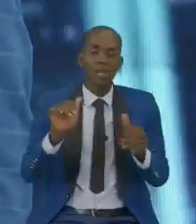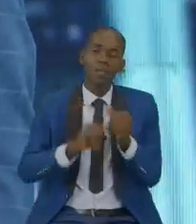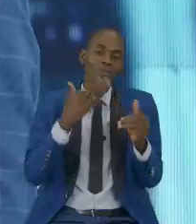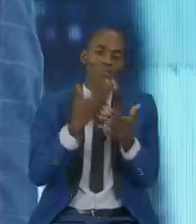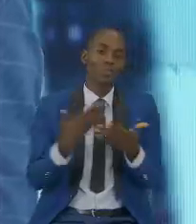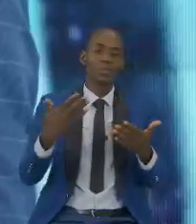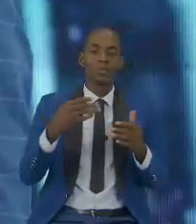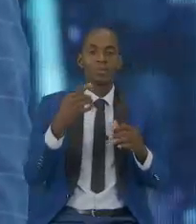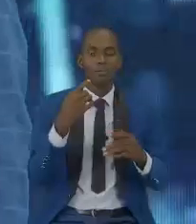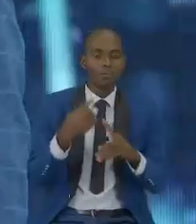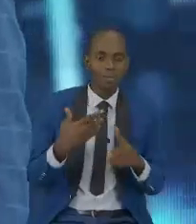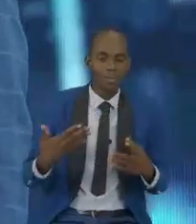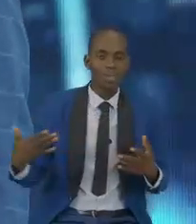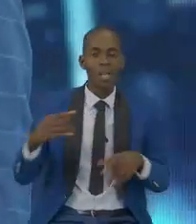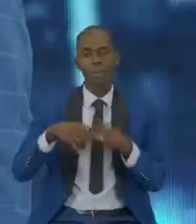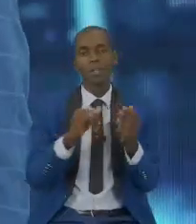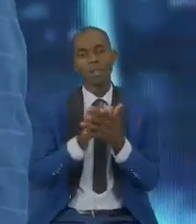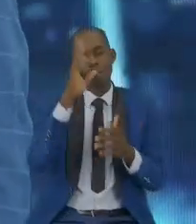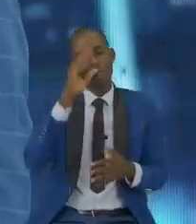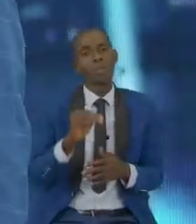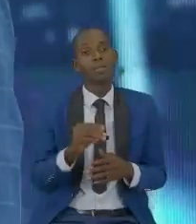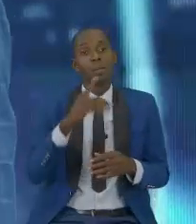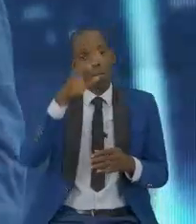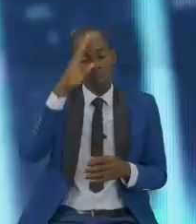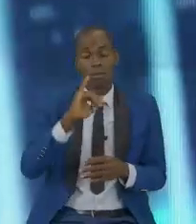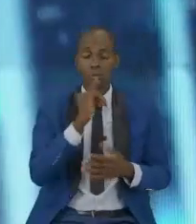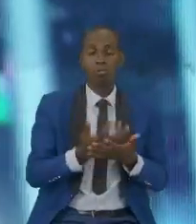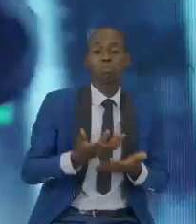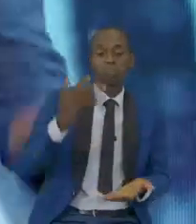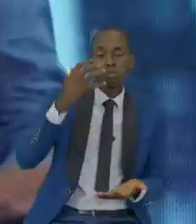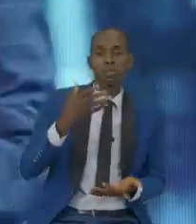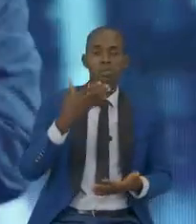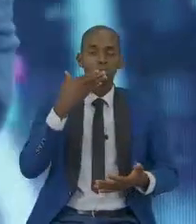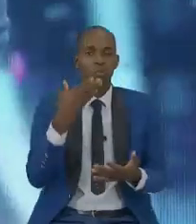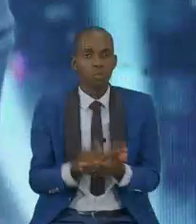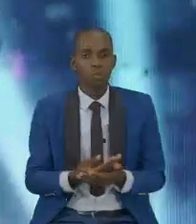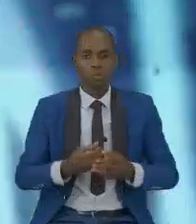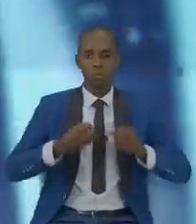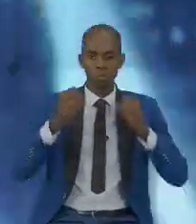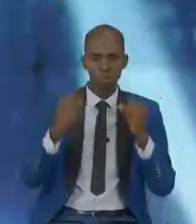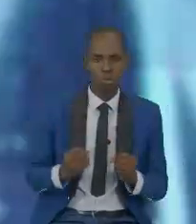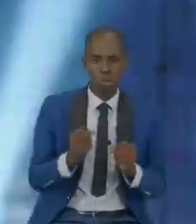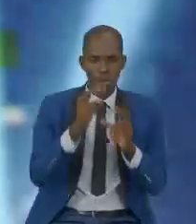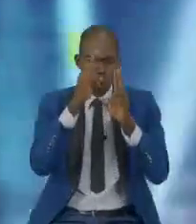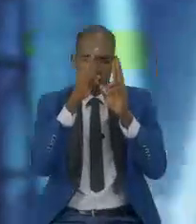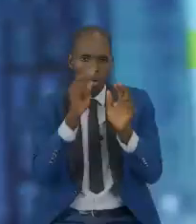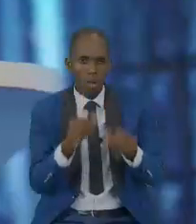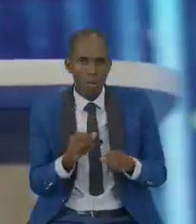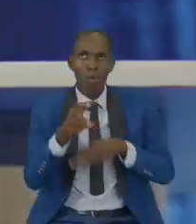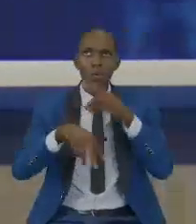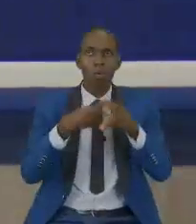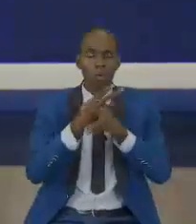is wealthy, the man is honorable, the man is great, the man is respected by the world, but